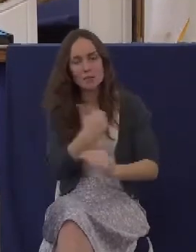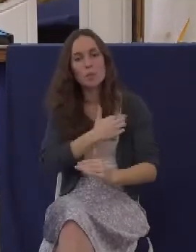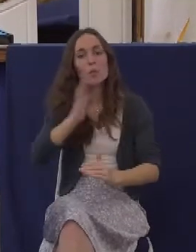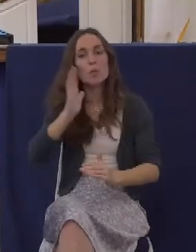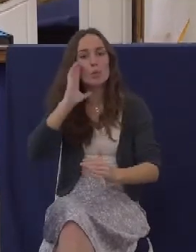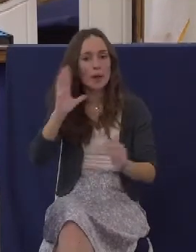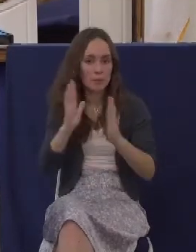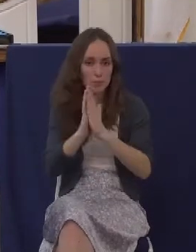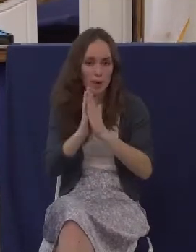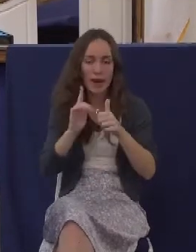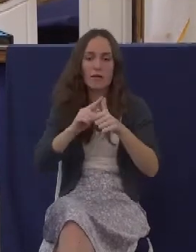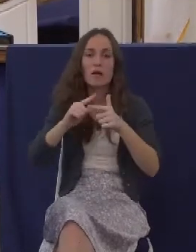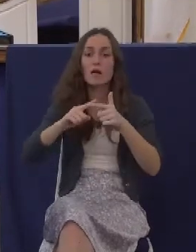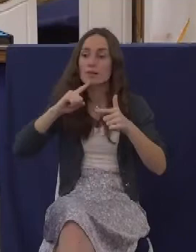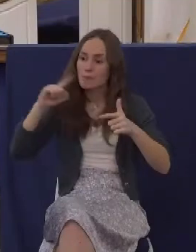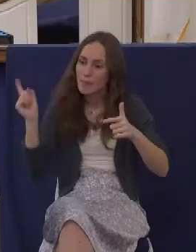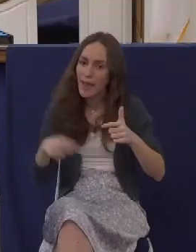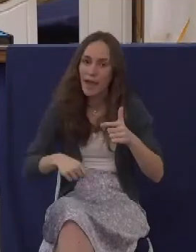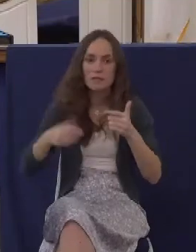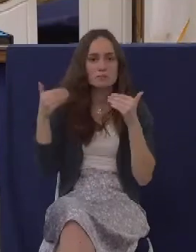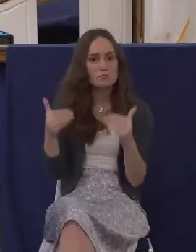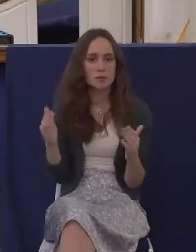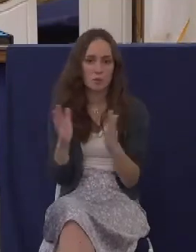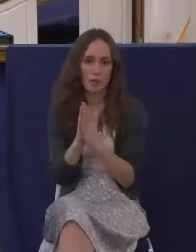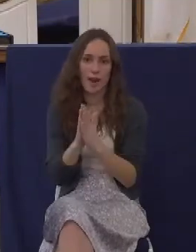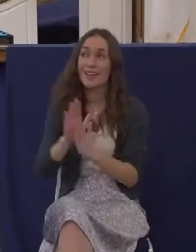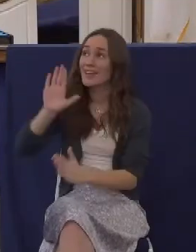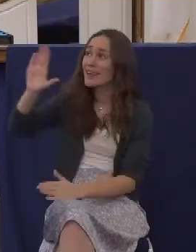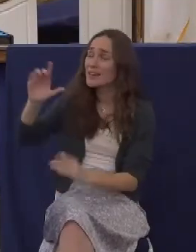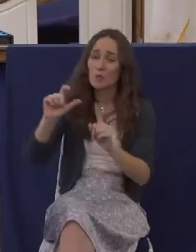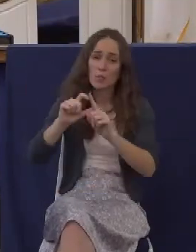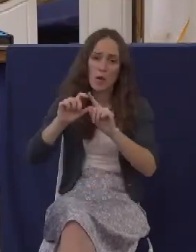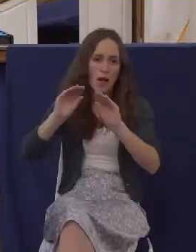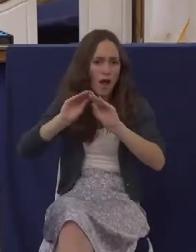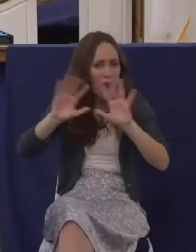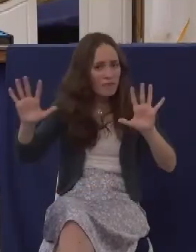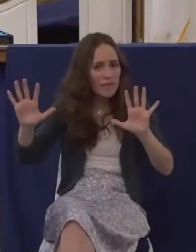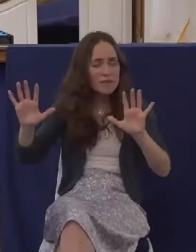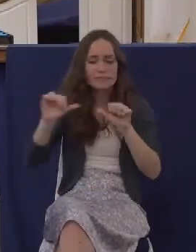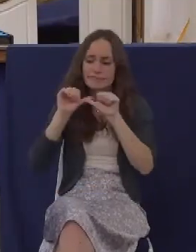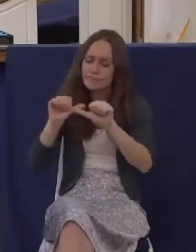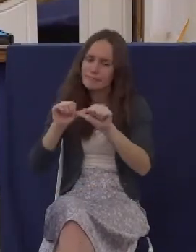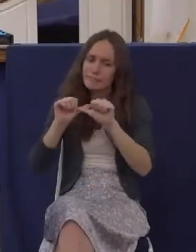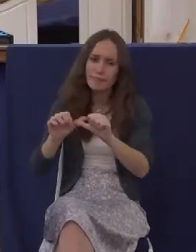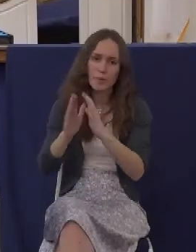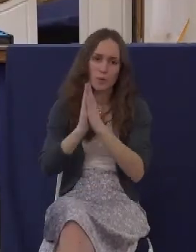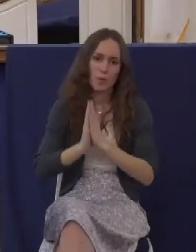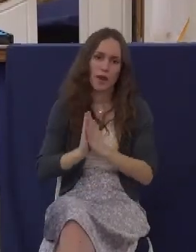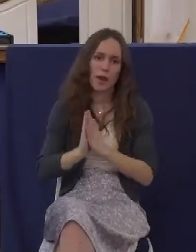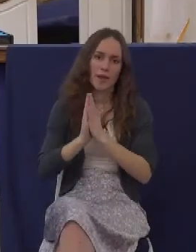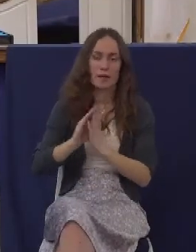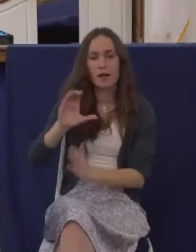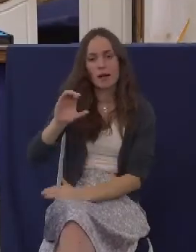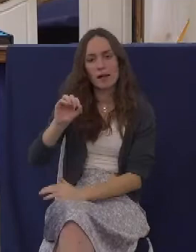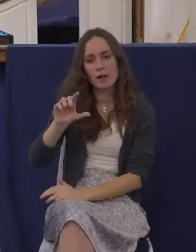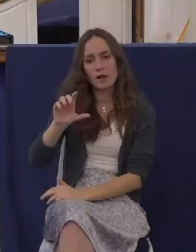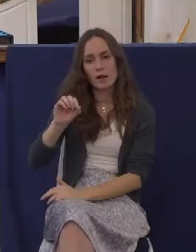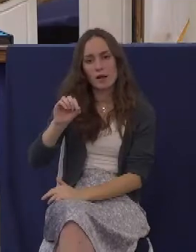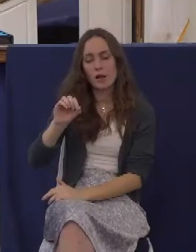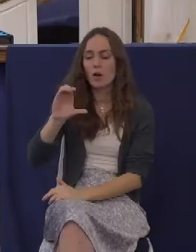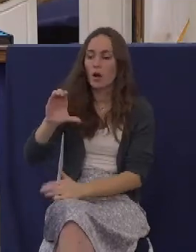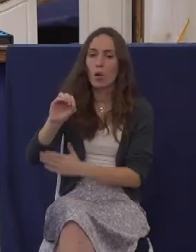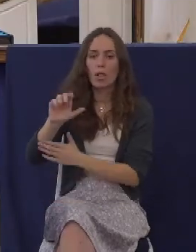commands us to pray. God's word makes it clear that we are to pray continually. Colossians